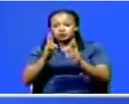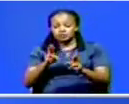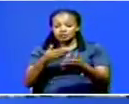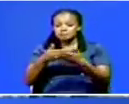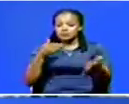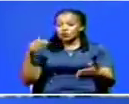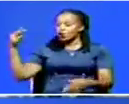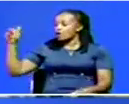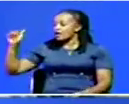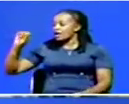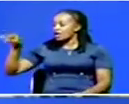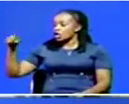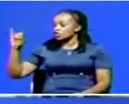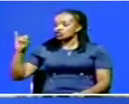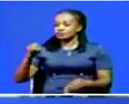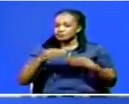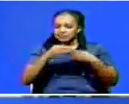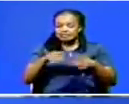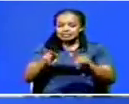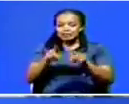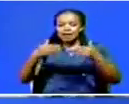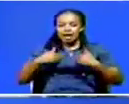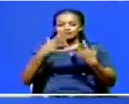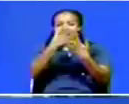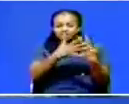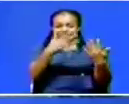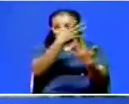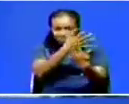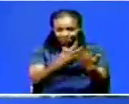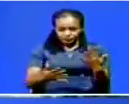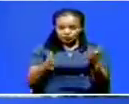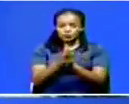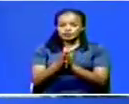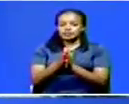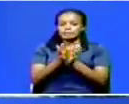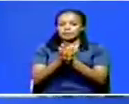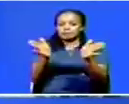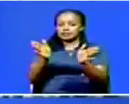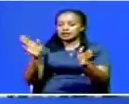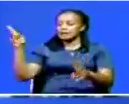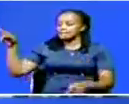Committee releases its timetable of engagements with the public. Patrick Amimo, KTN News.